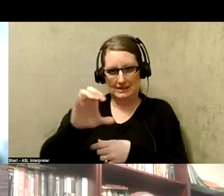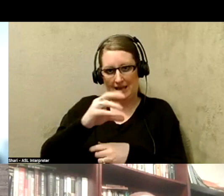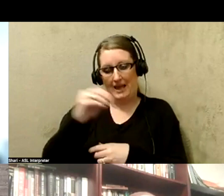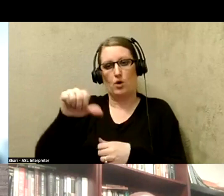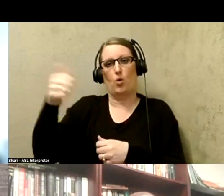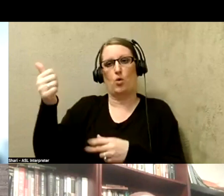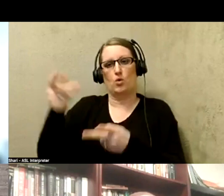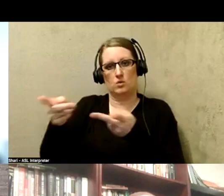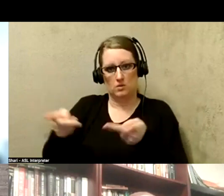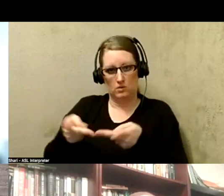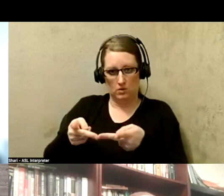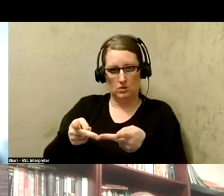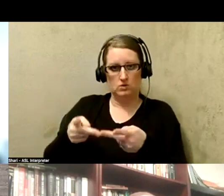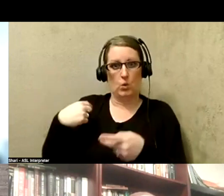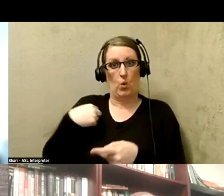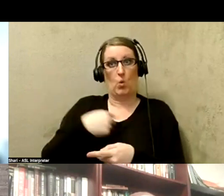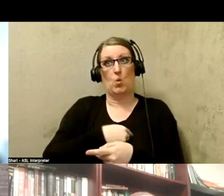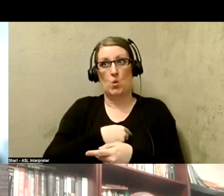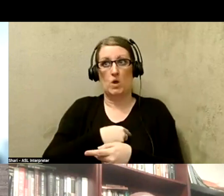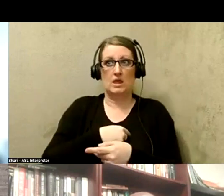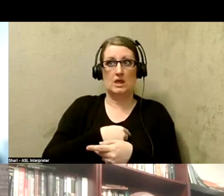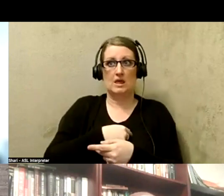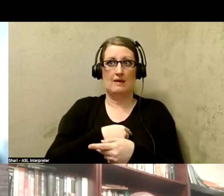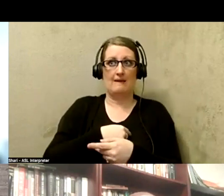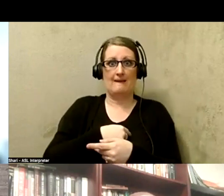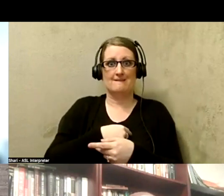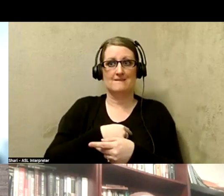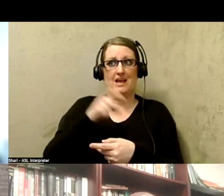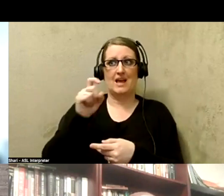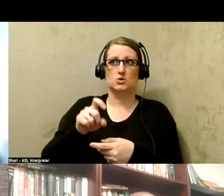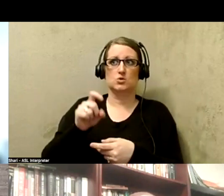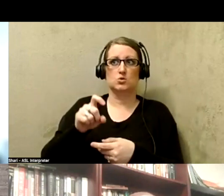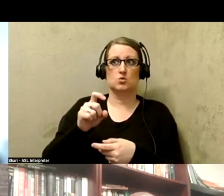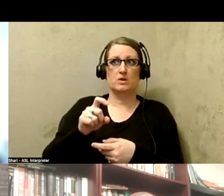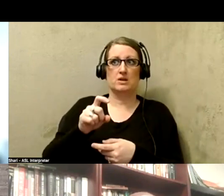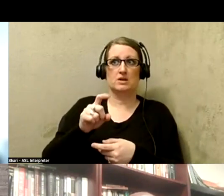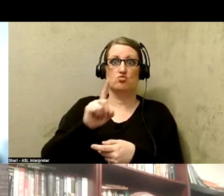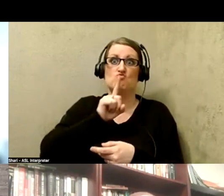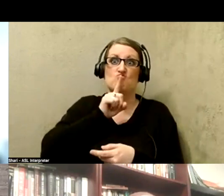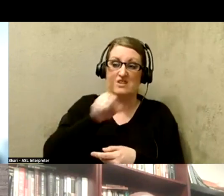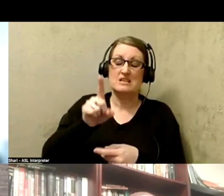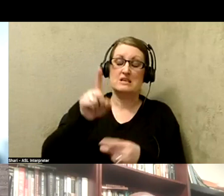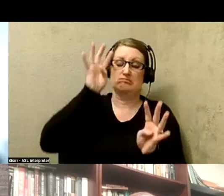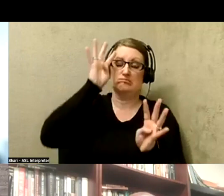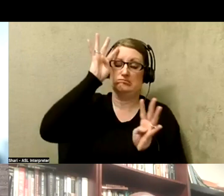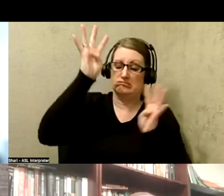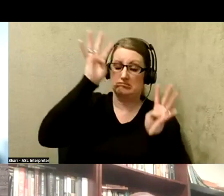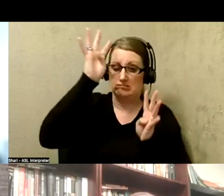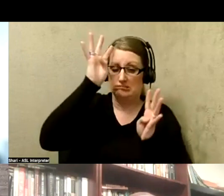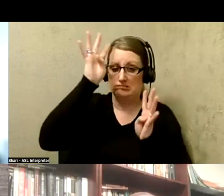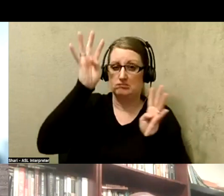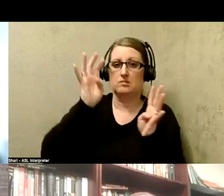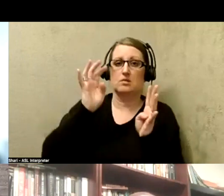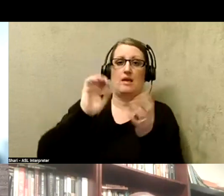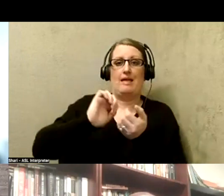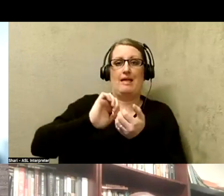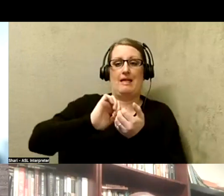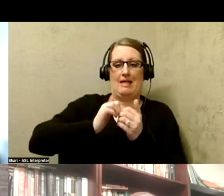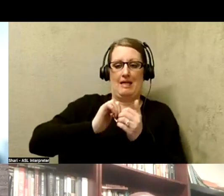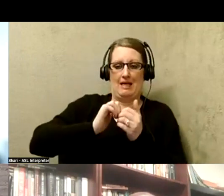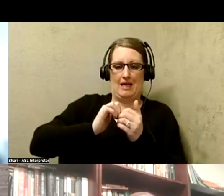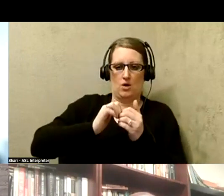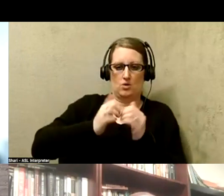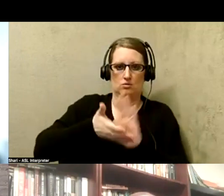to be incredibly inventive, in how to work,